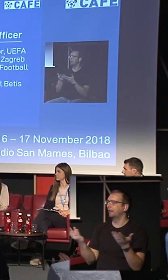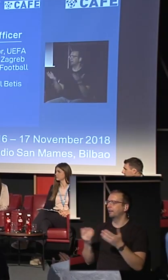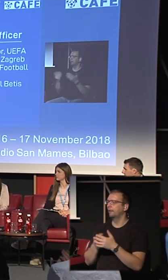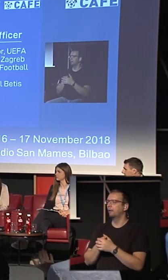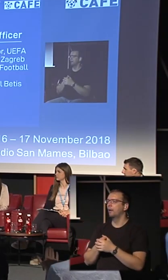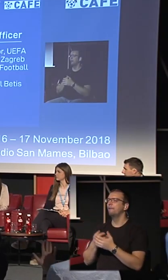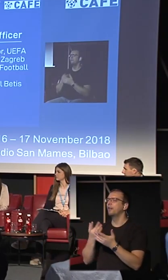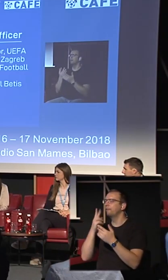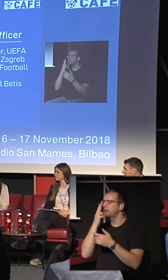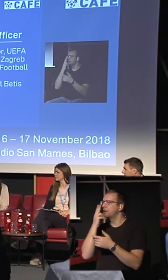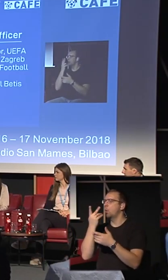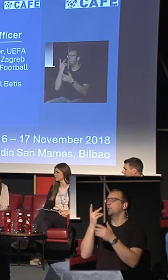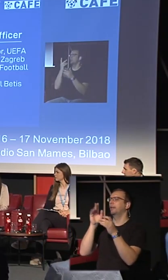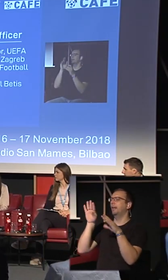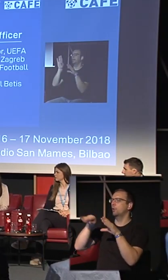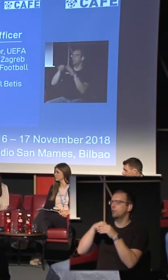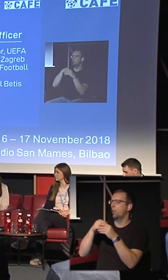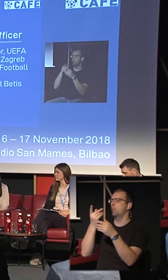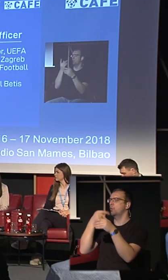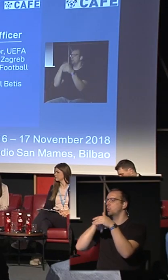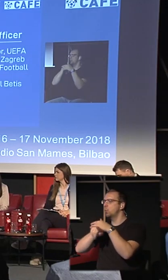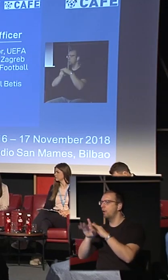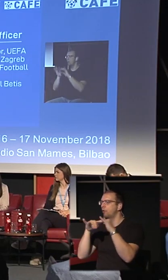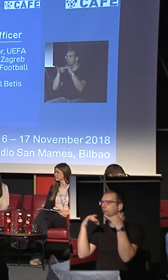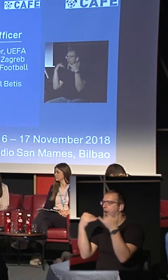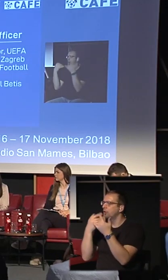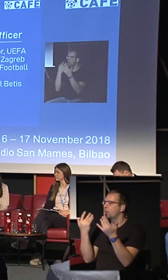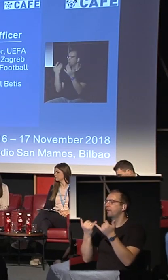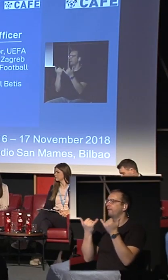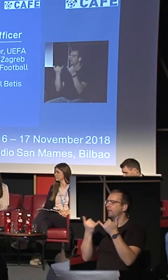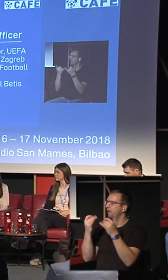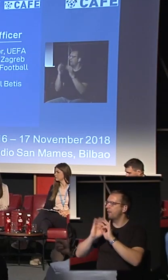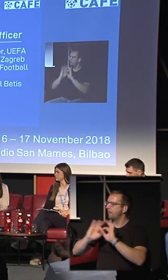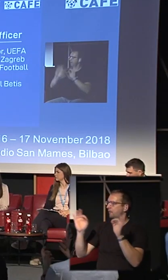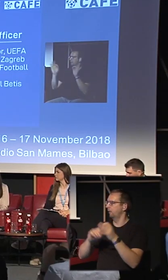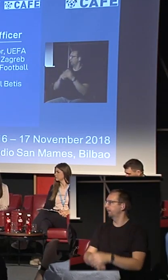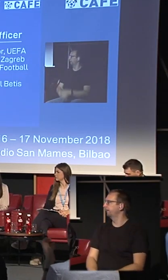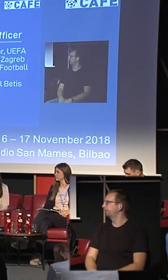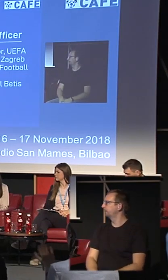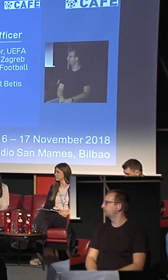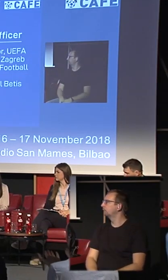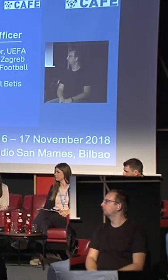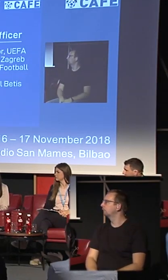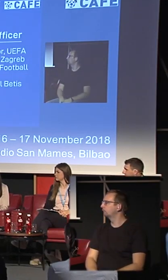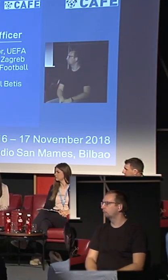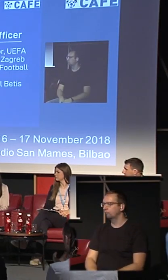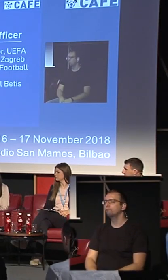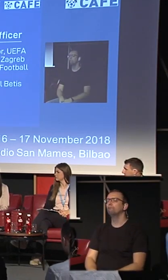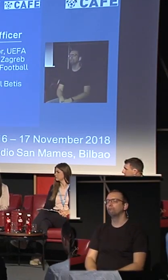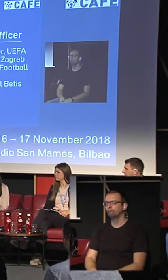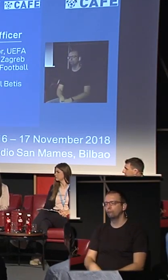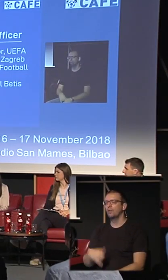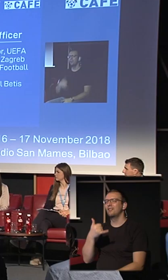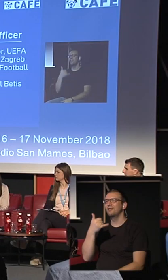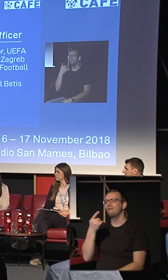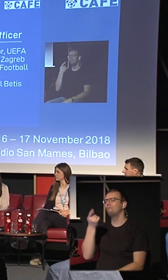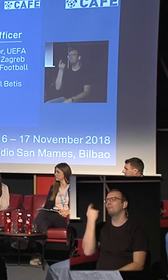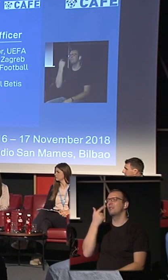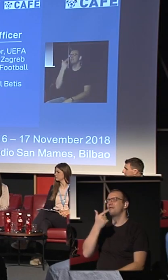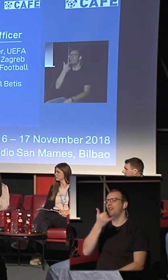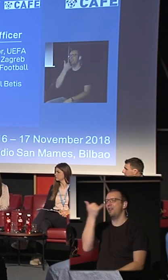for these 1.5 years, we achieved a lot. And first, we had a steward training that we held in